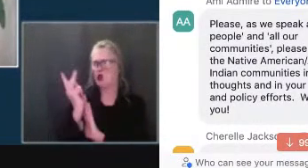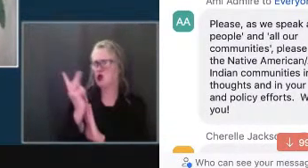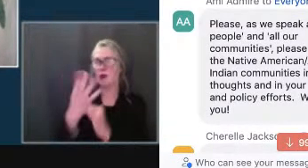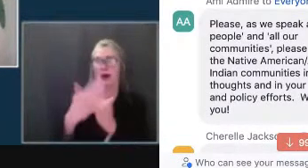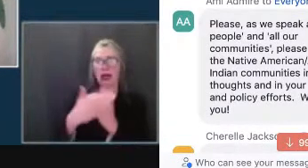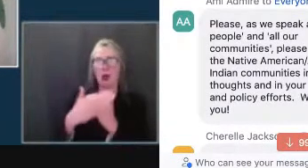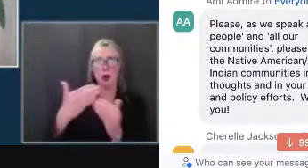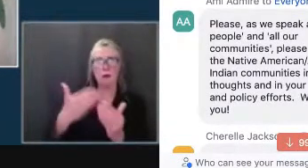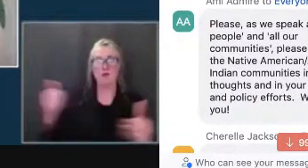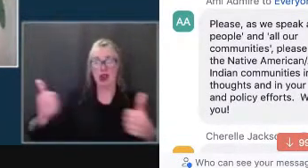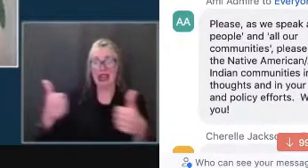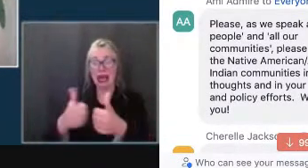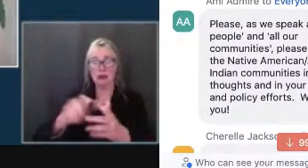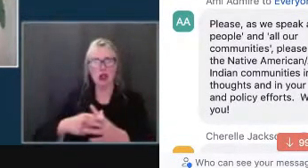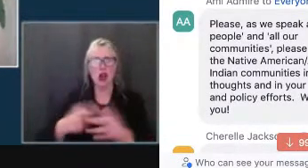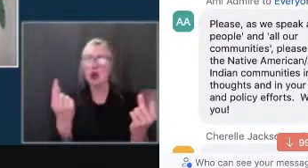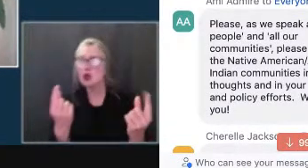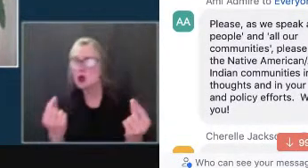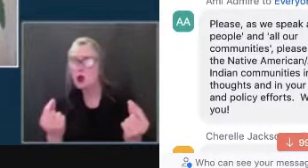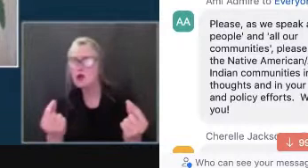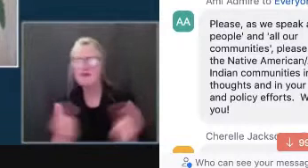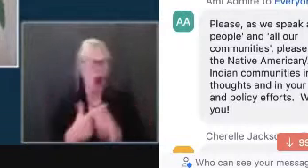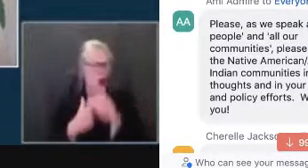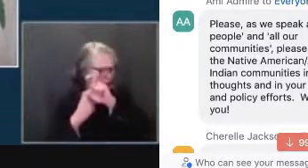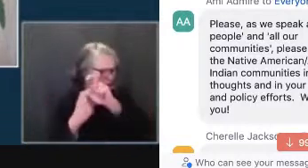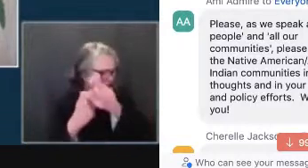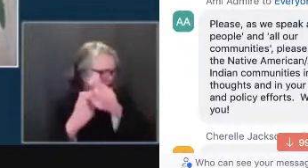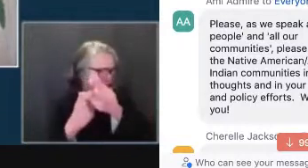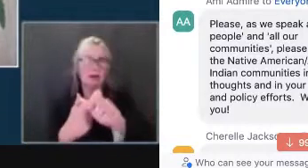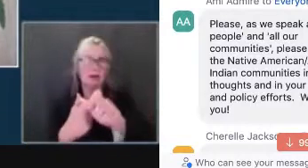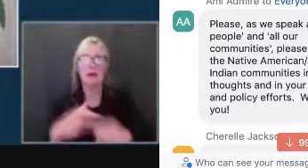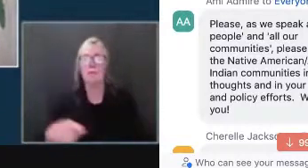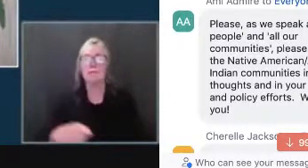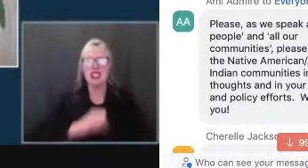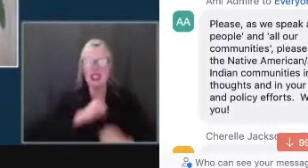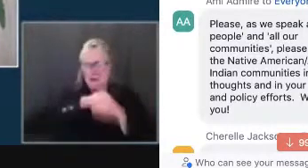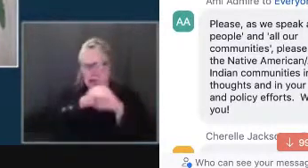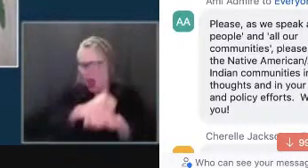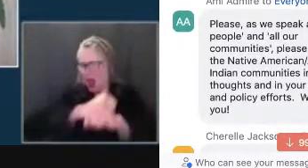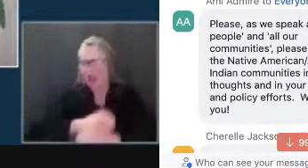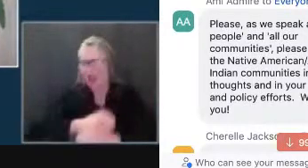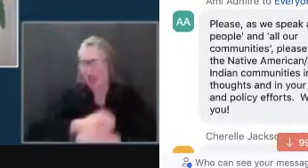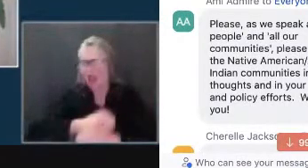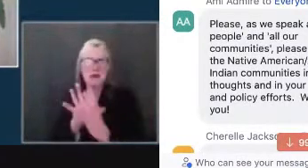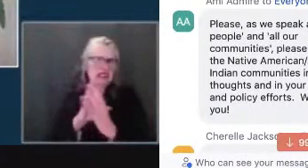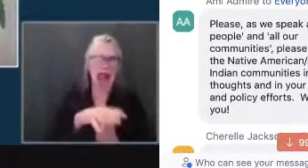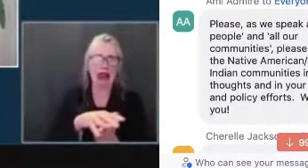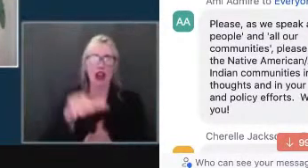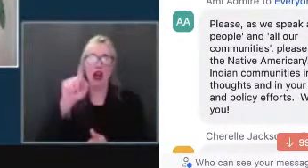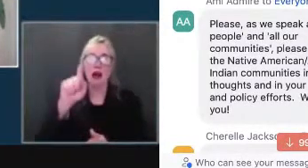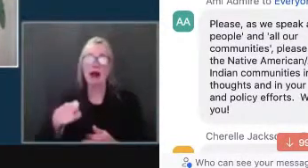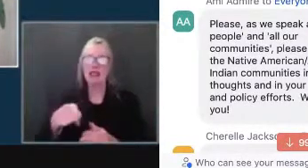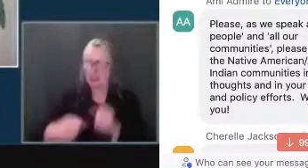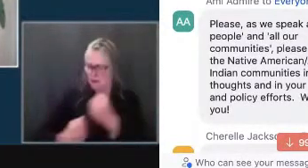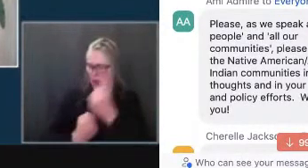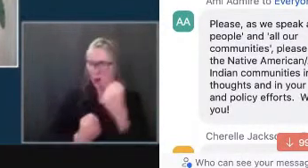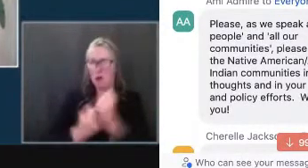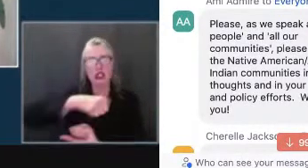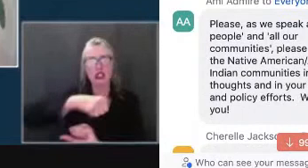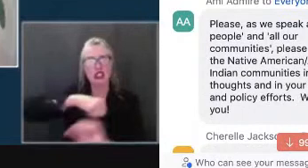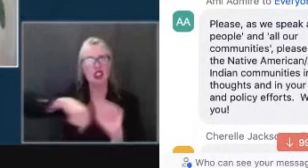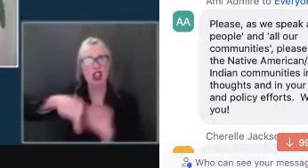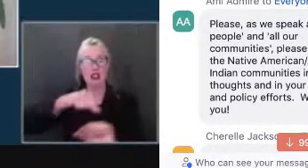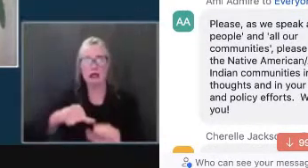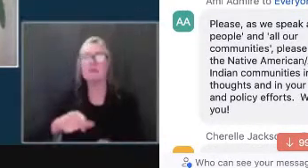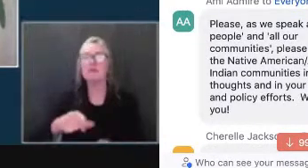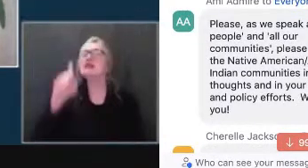run like hell. I say we all must block. We all must tackle. We all must have each other's back. Dare I say we